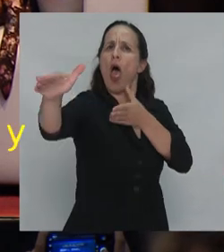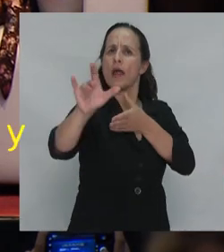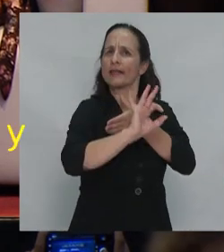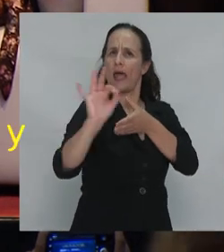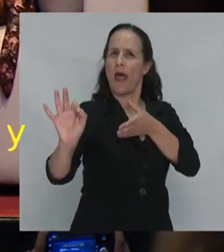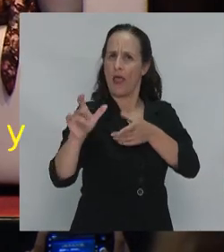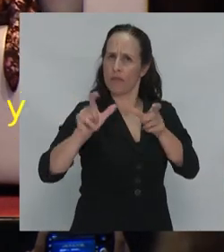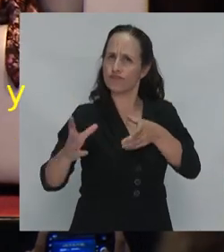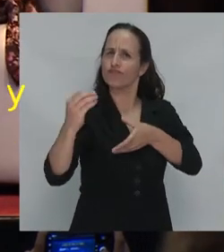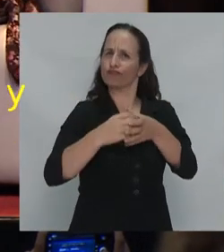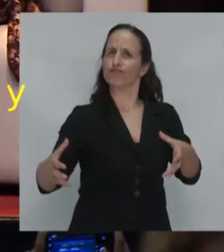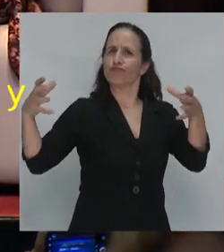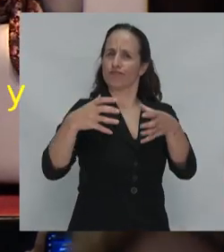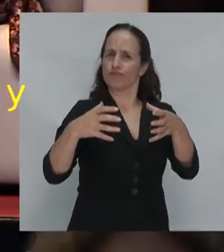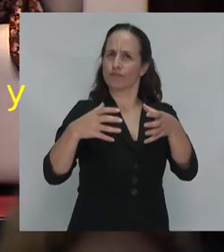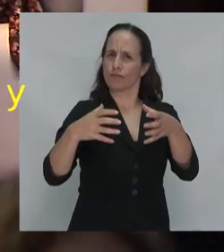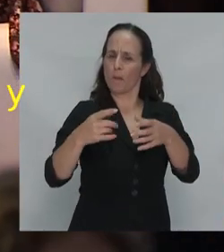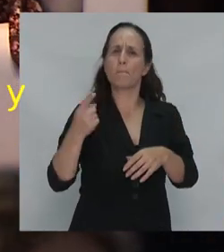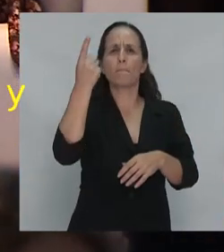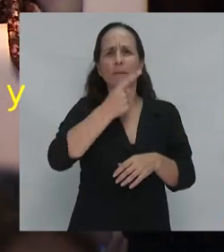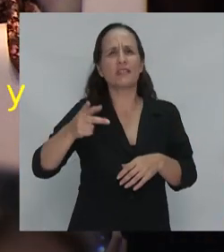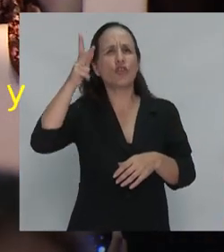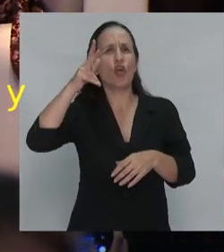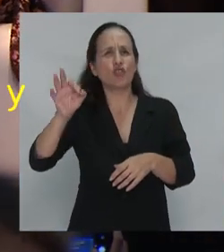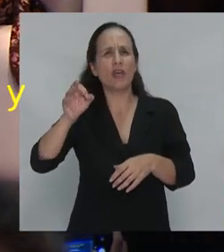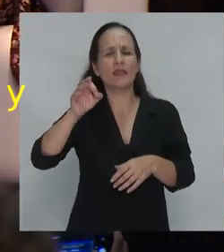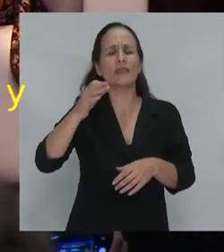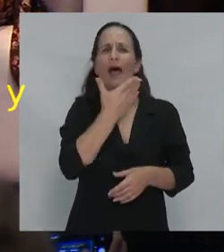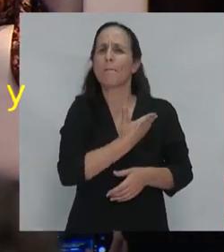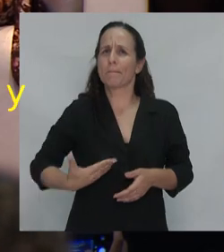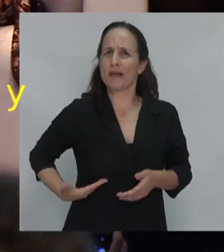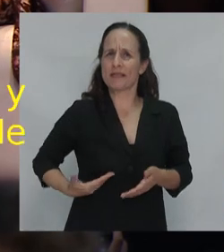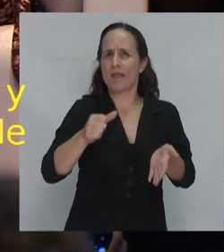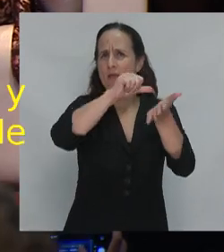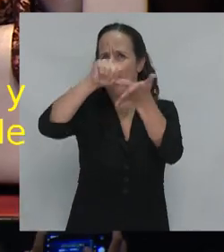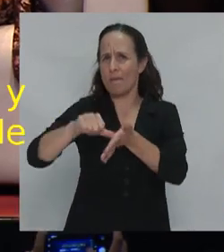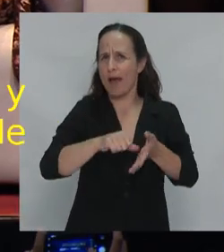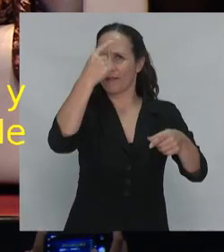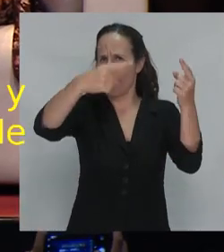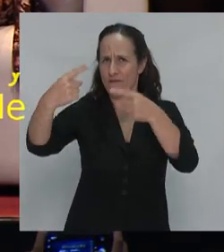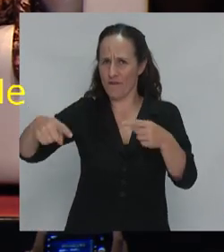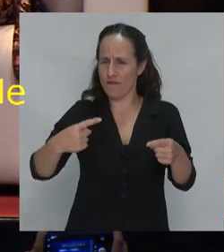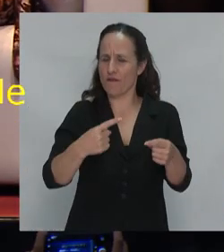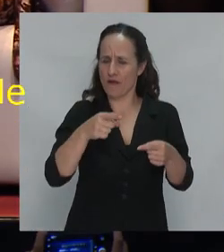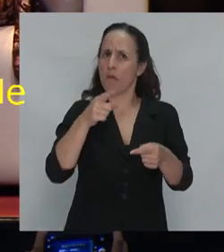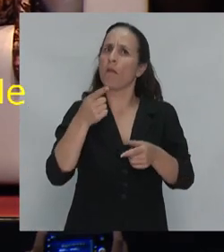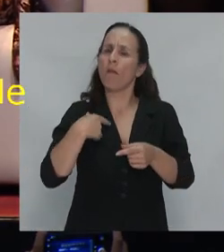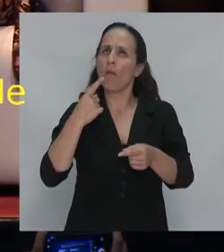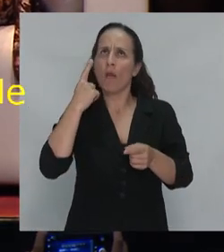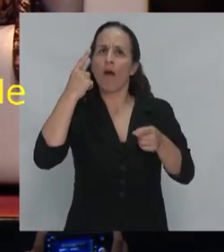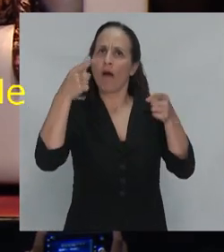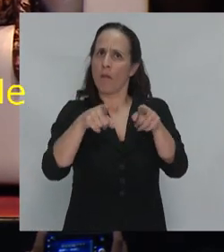heads of state and government made when we launched this agenda. I want to talk very